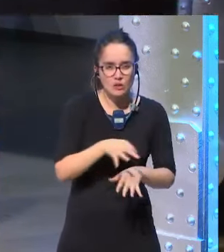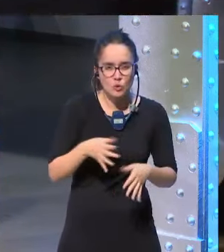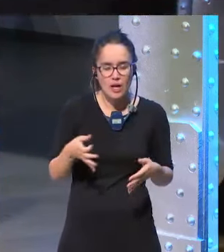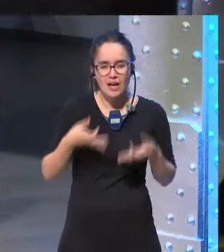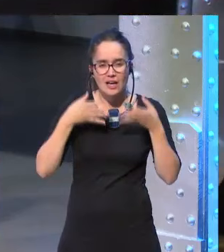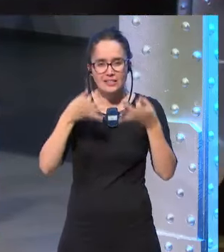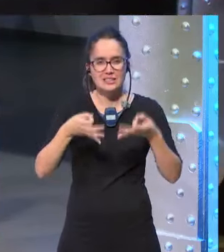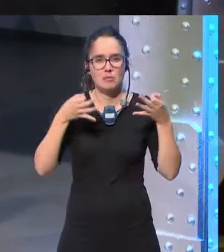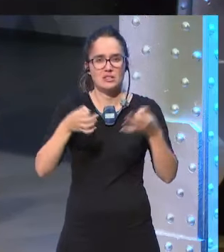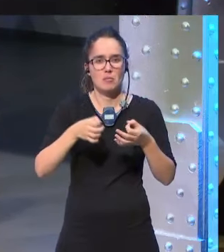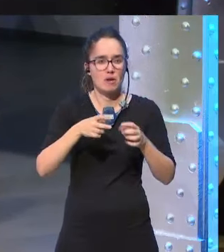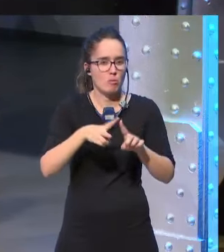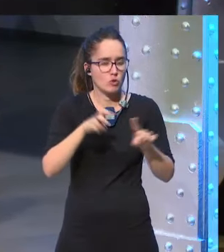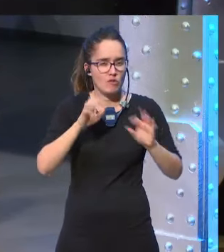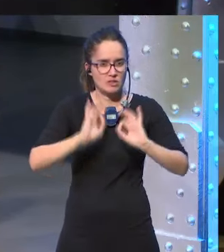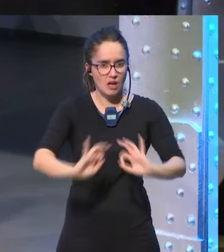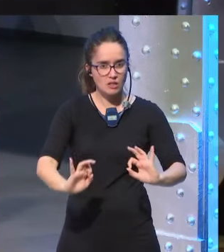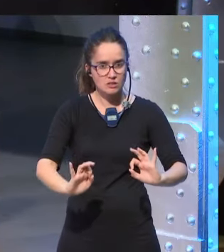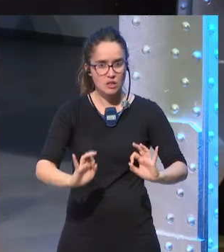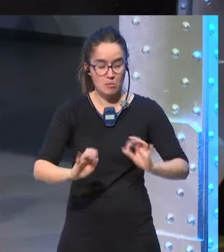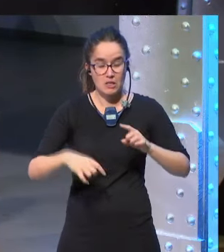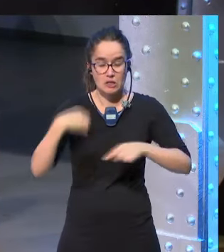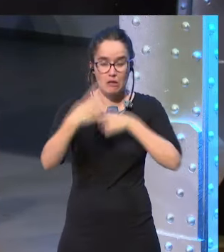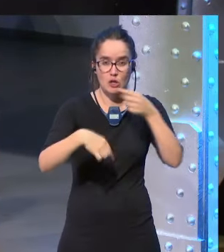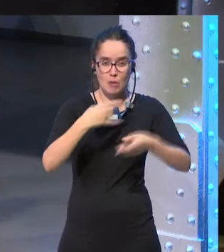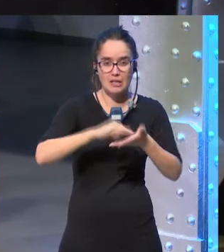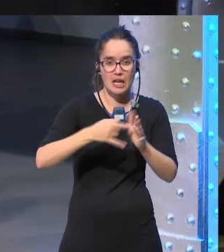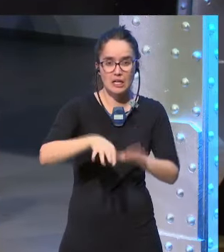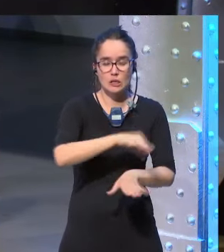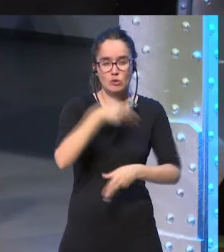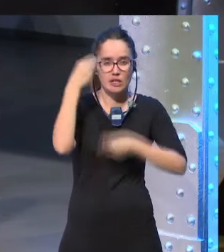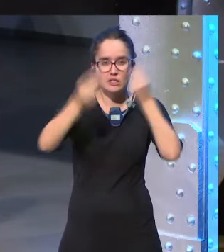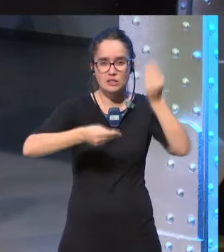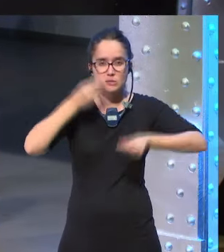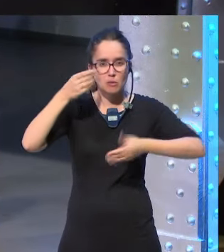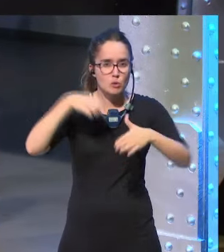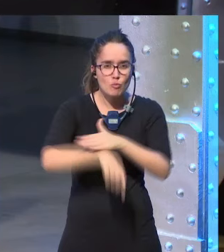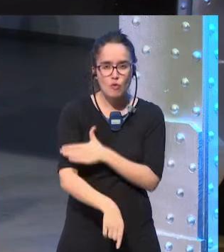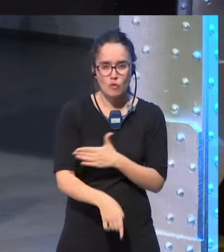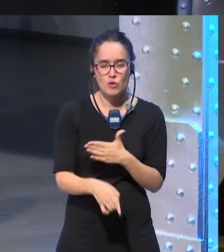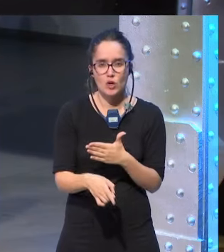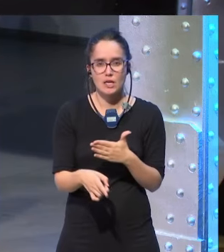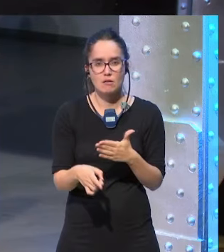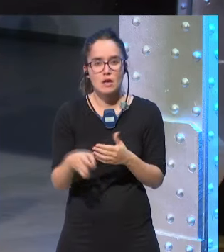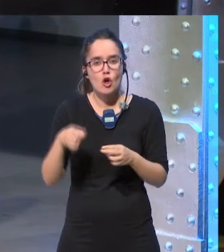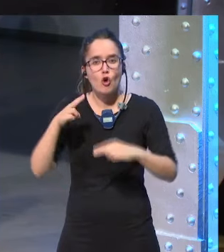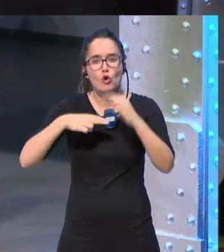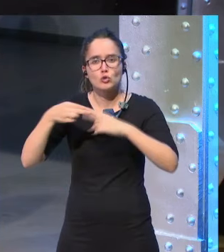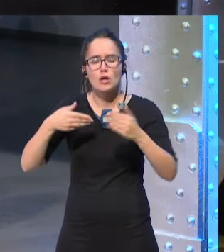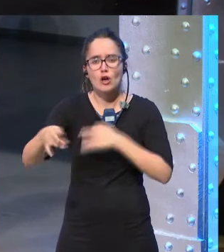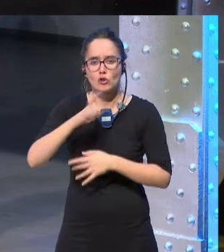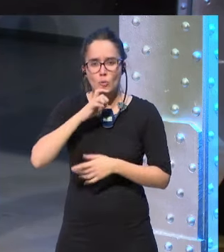there is a tradition in architecture to think about construction very deeply. And good architects also engage with the builders